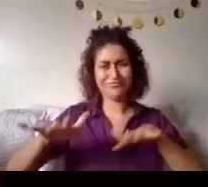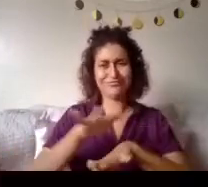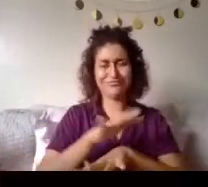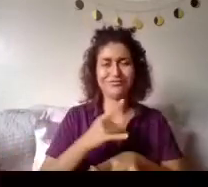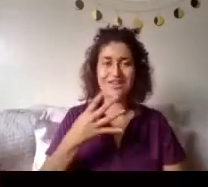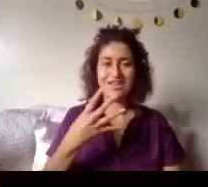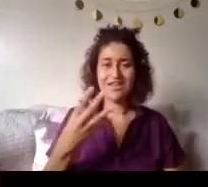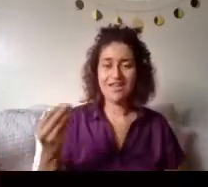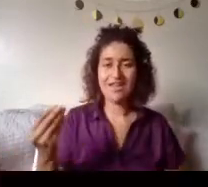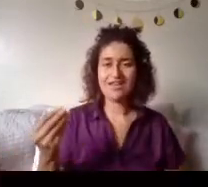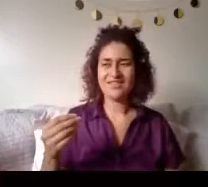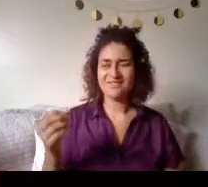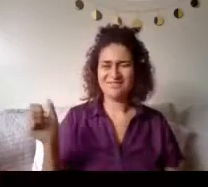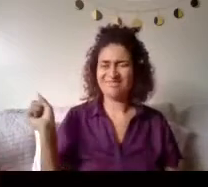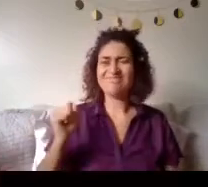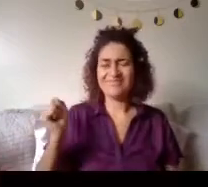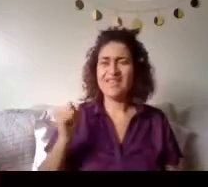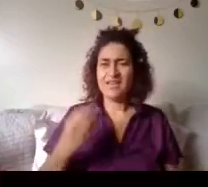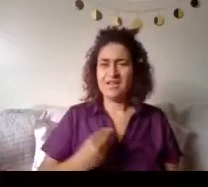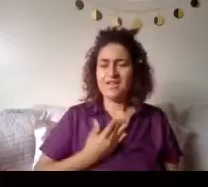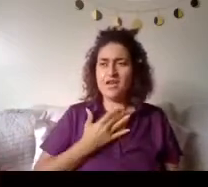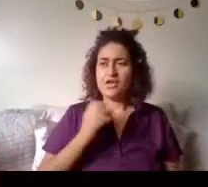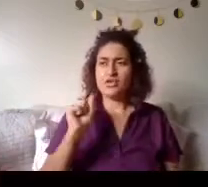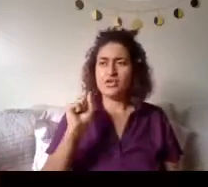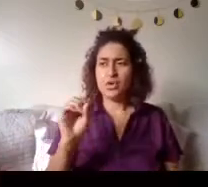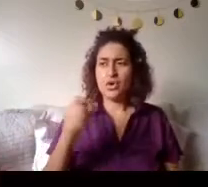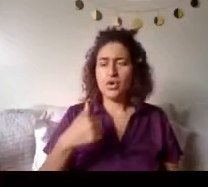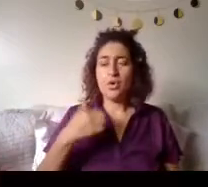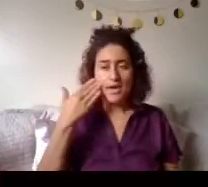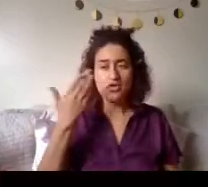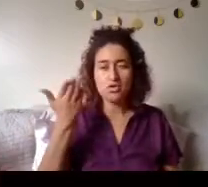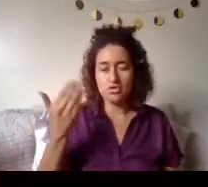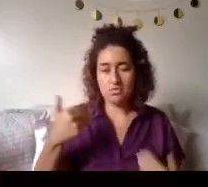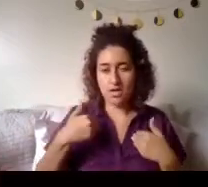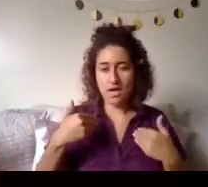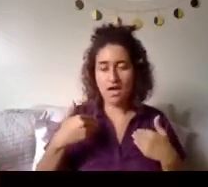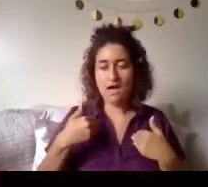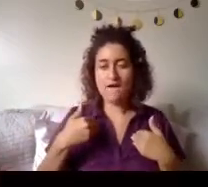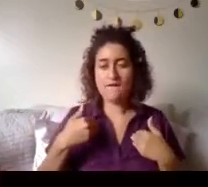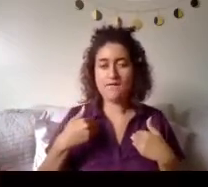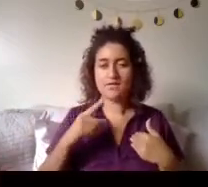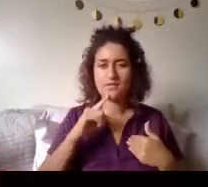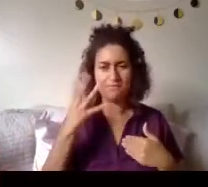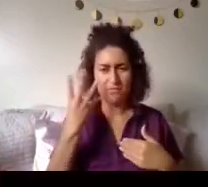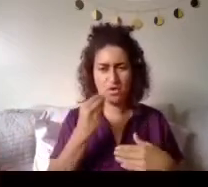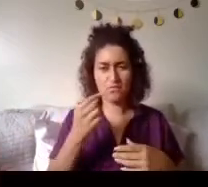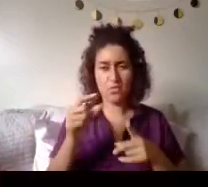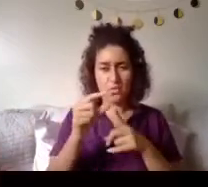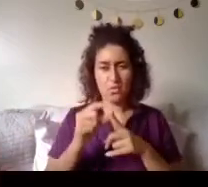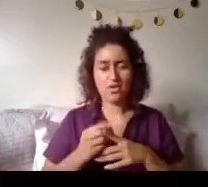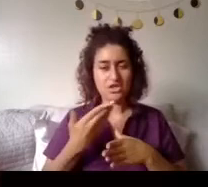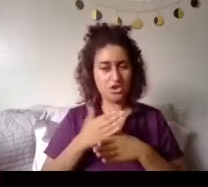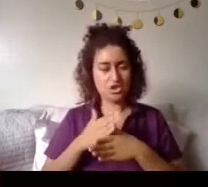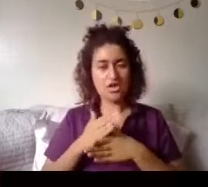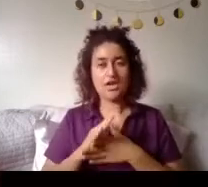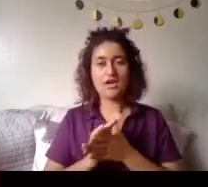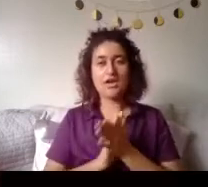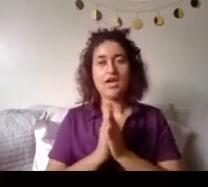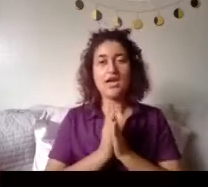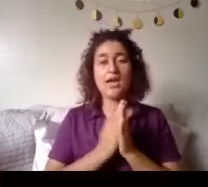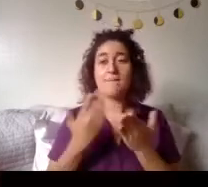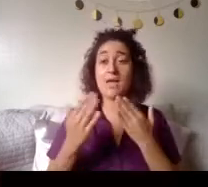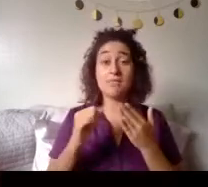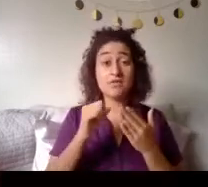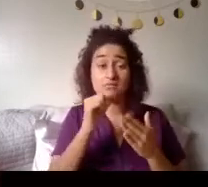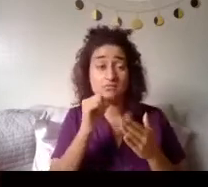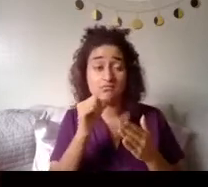and yeah, and so I know you have some lovely words to share, and maybe some not so